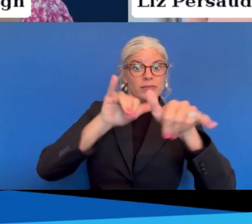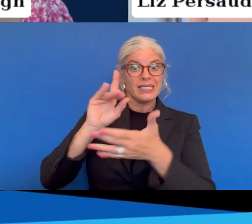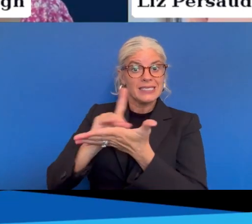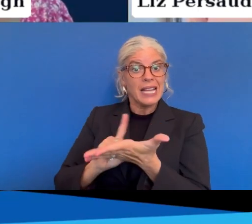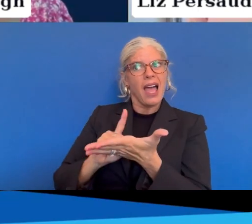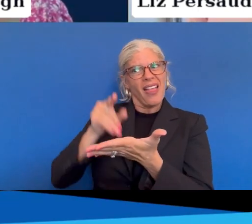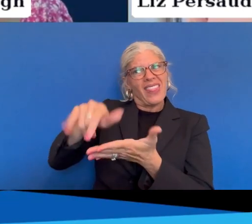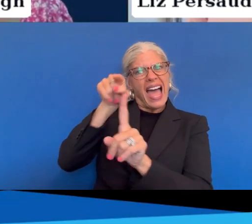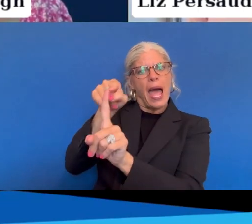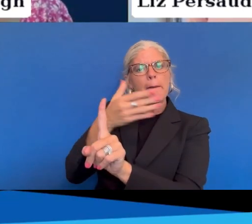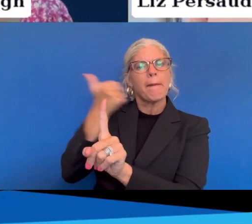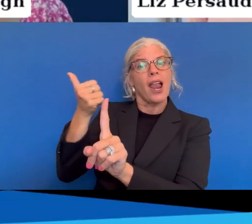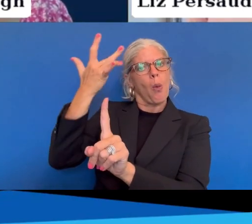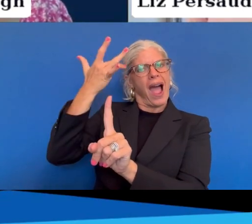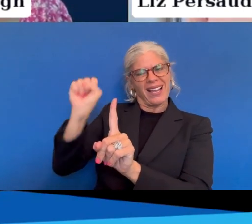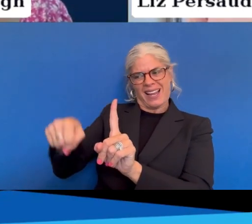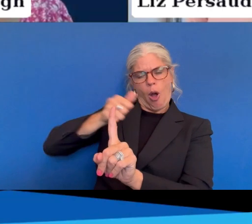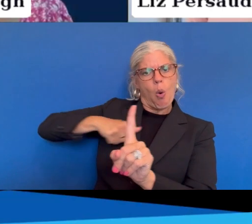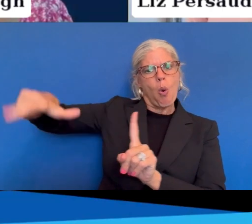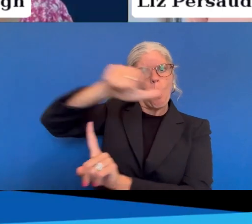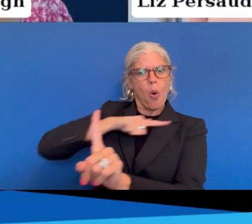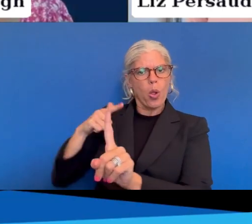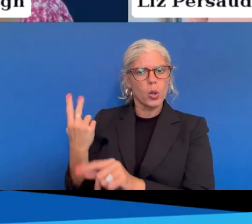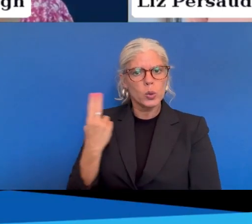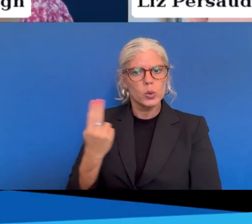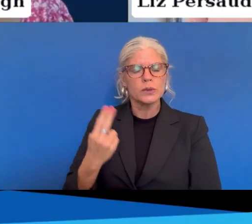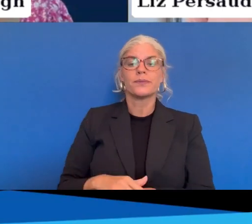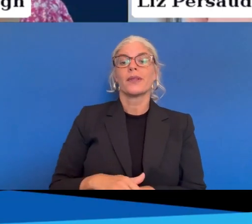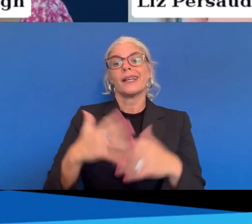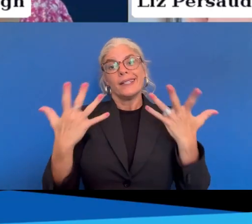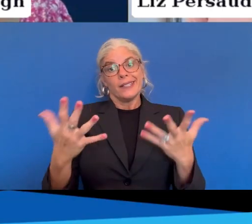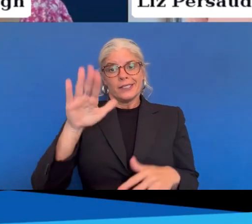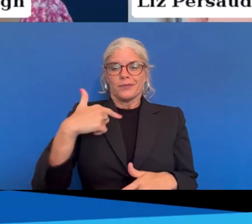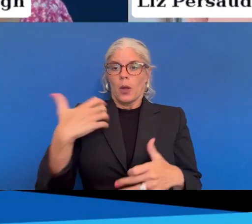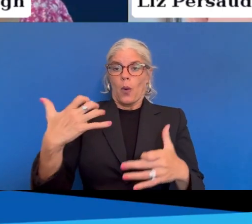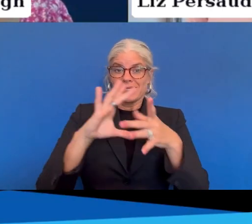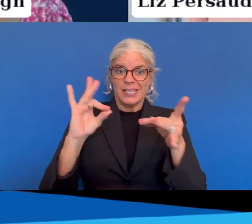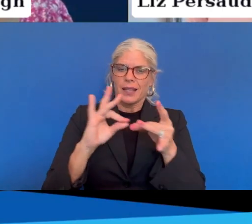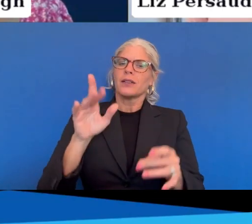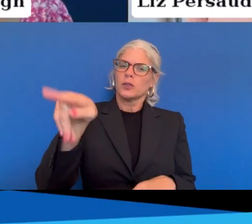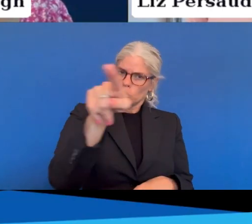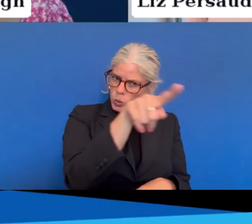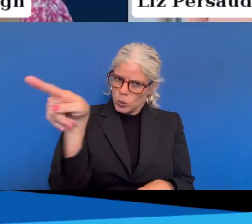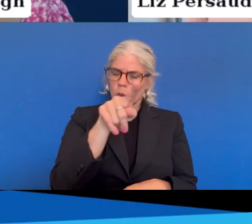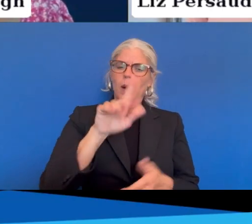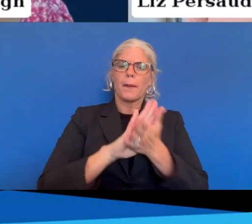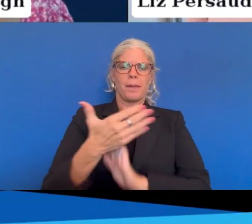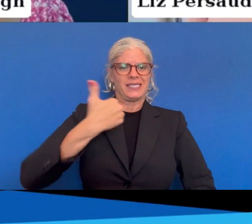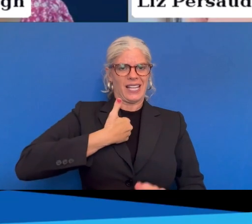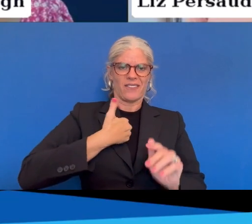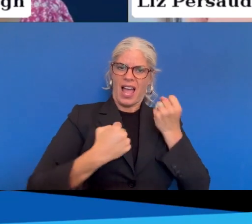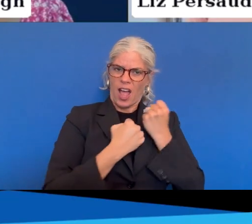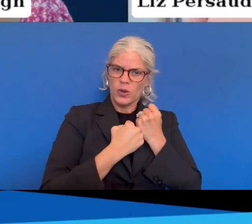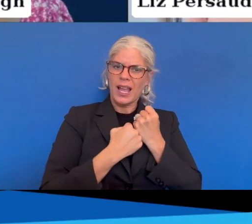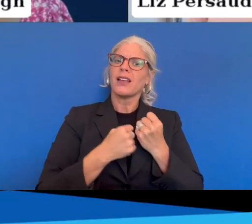maybe there's some new equipment out there that's universally designed that'll be better for everyone. So I